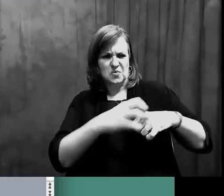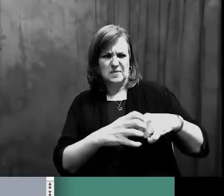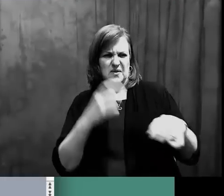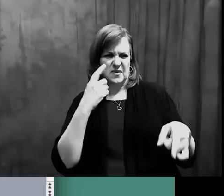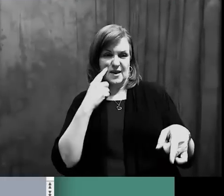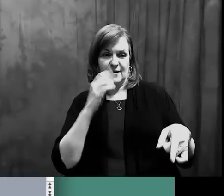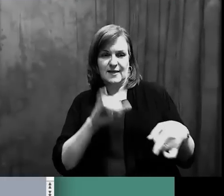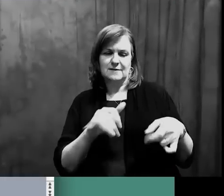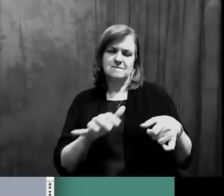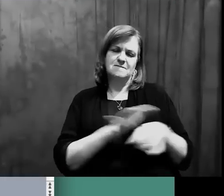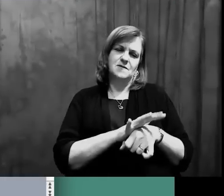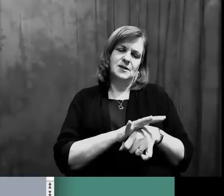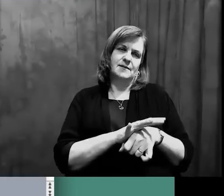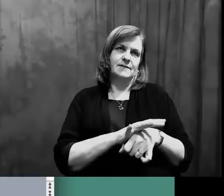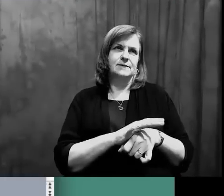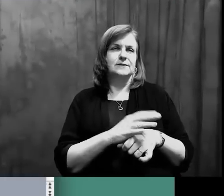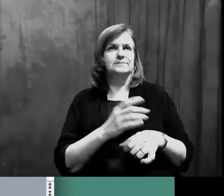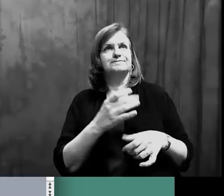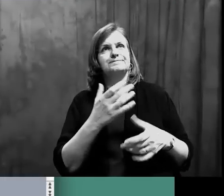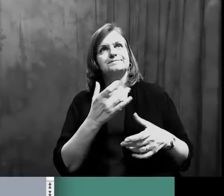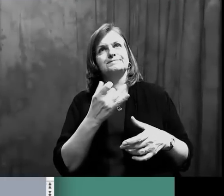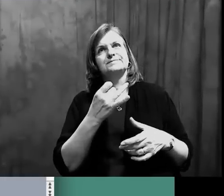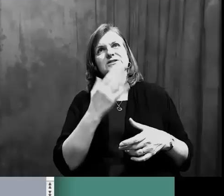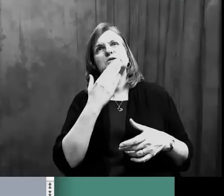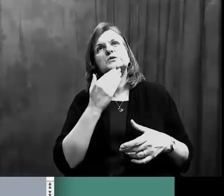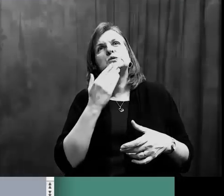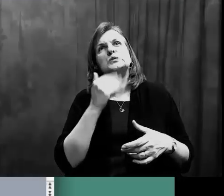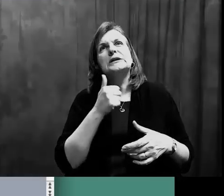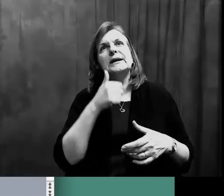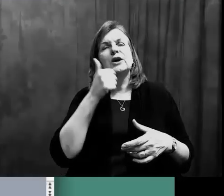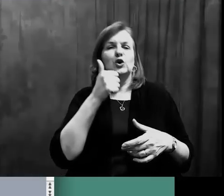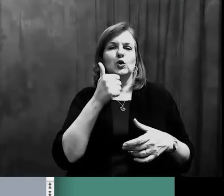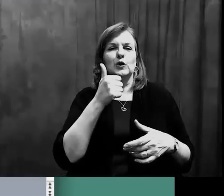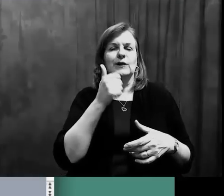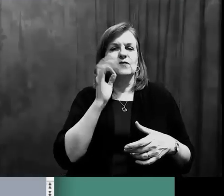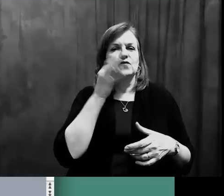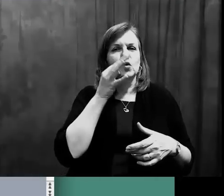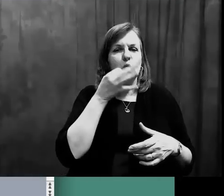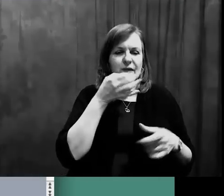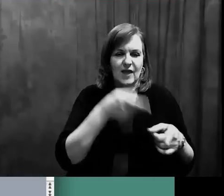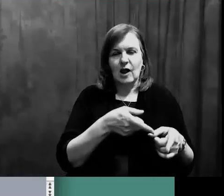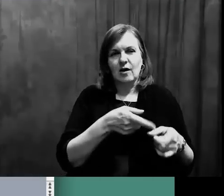look primarily for these large grapes, assuming that they're going to be full of more